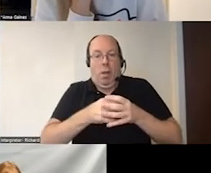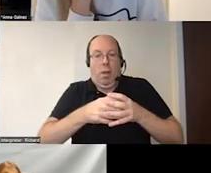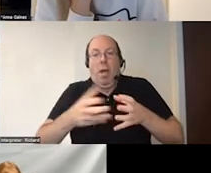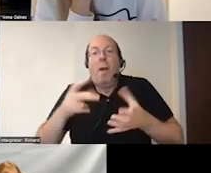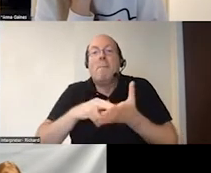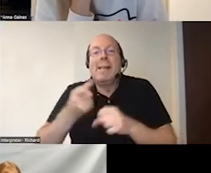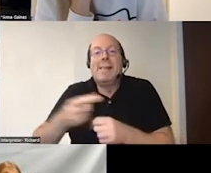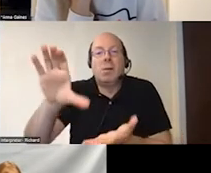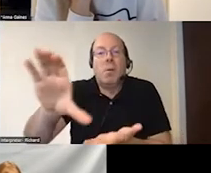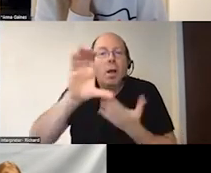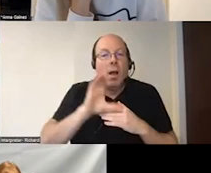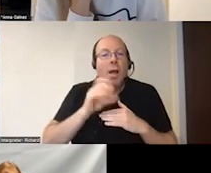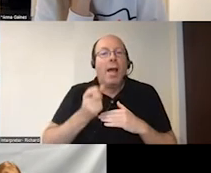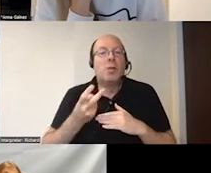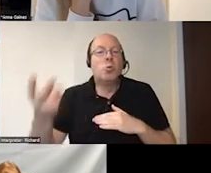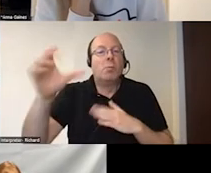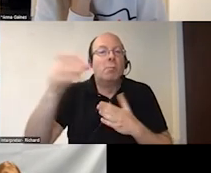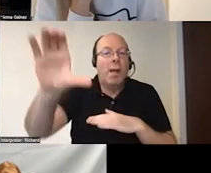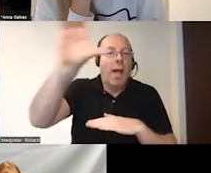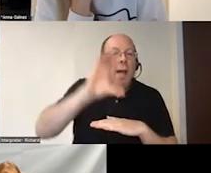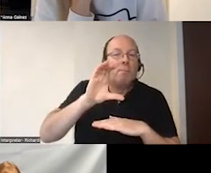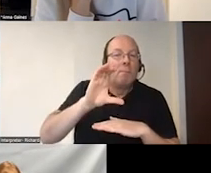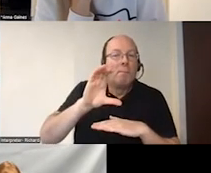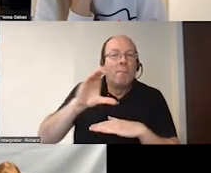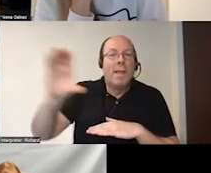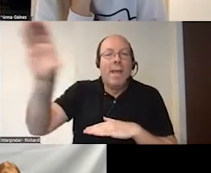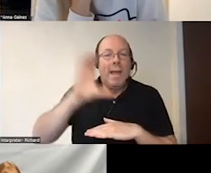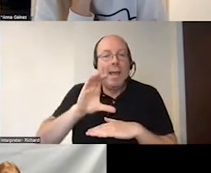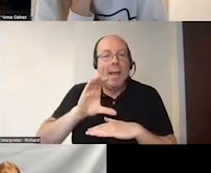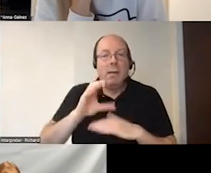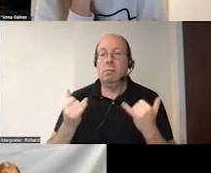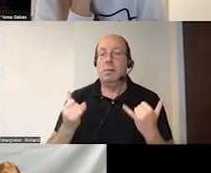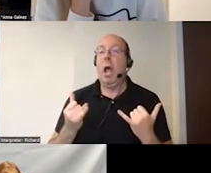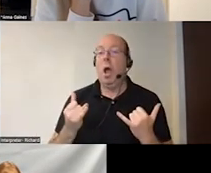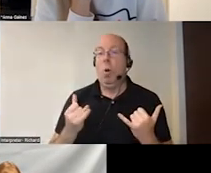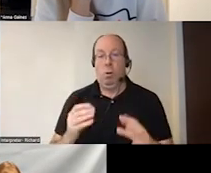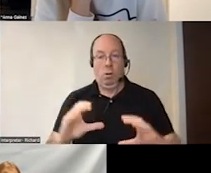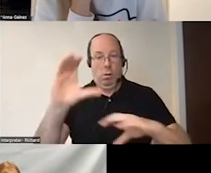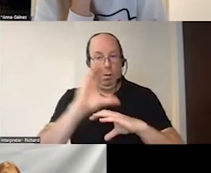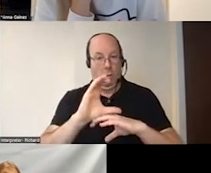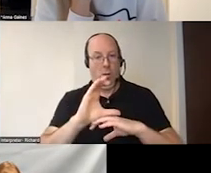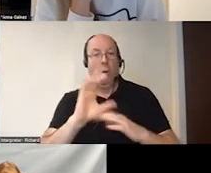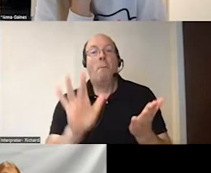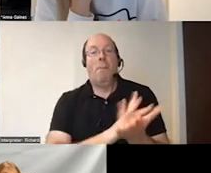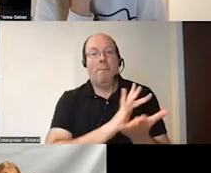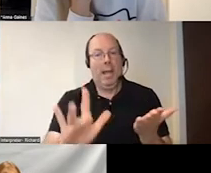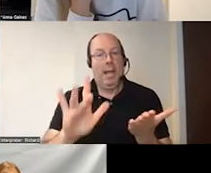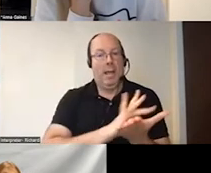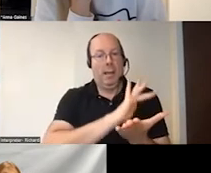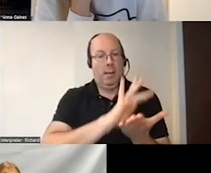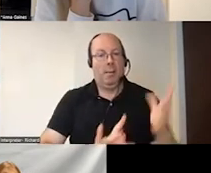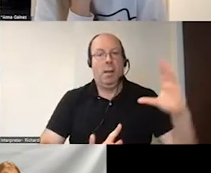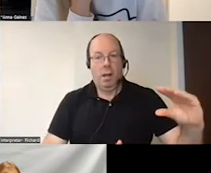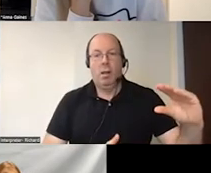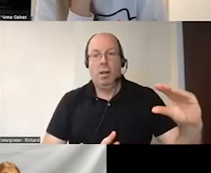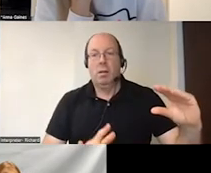year. And then the next year after that, it's this much revenue versus, okay, now we have to pay back this much money. So now let's just go